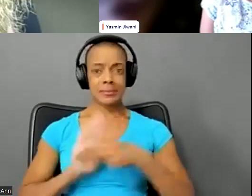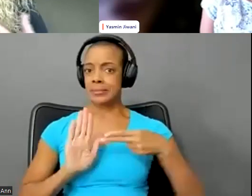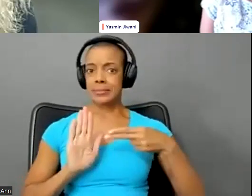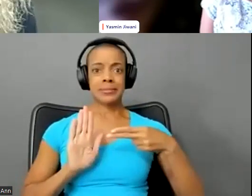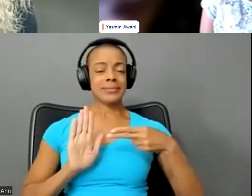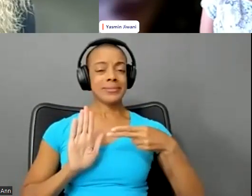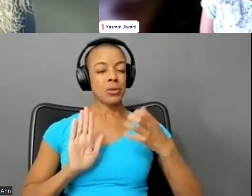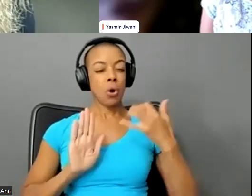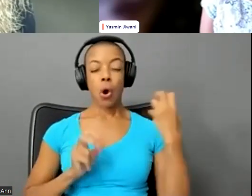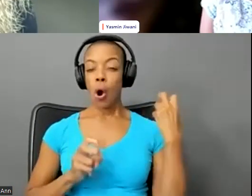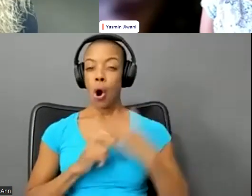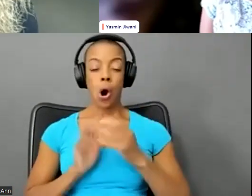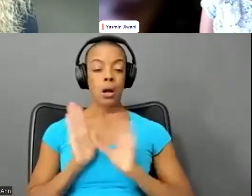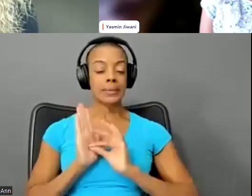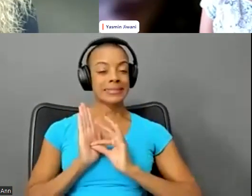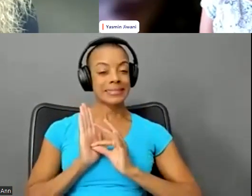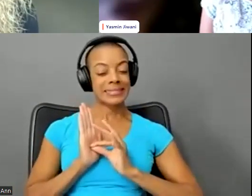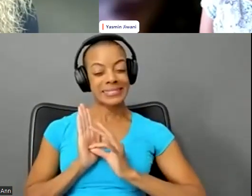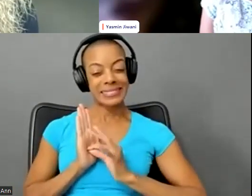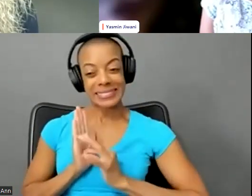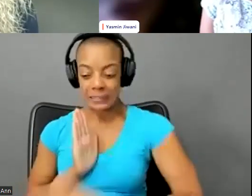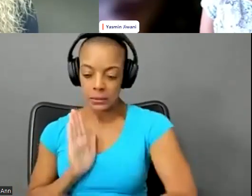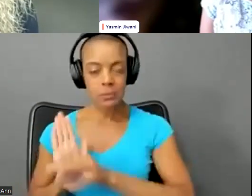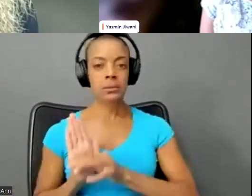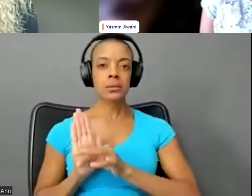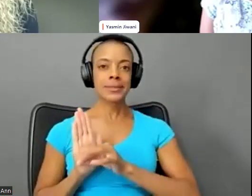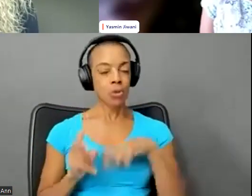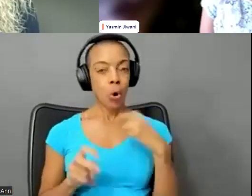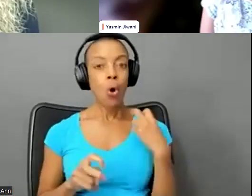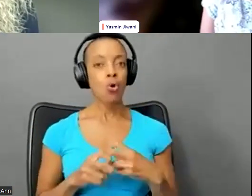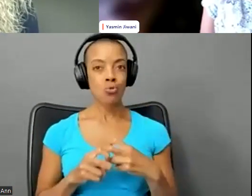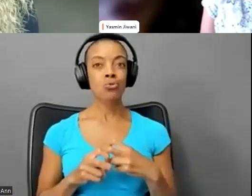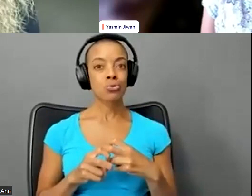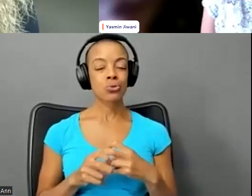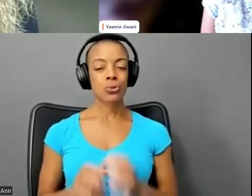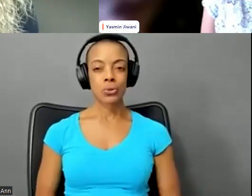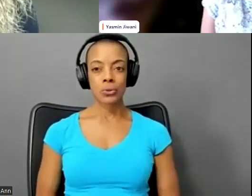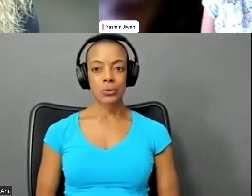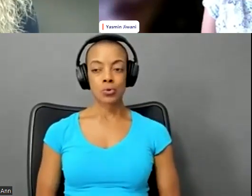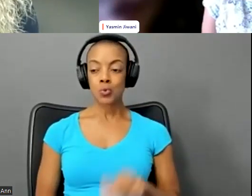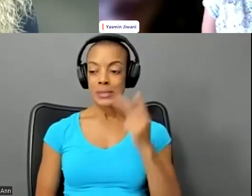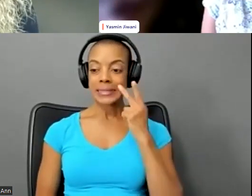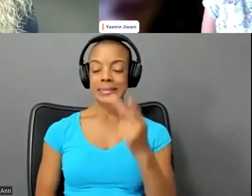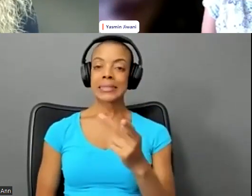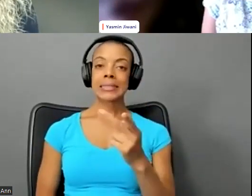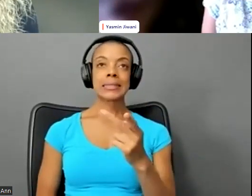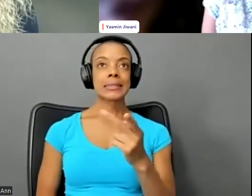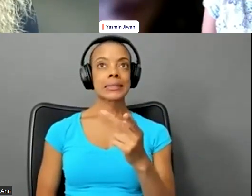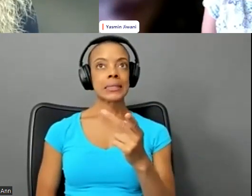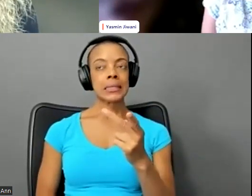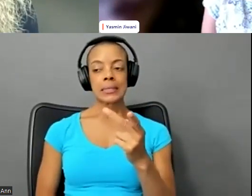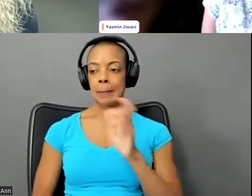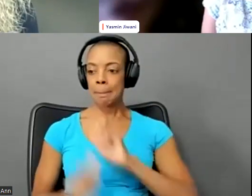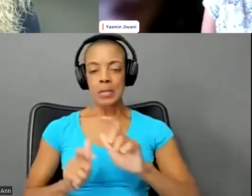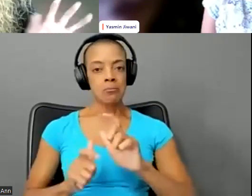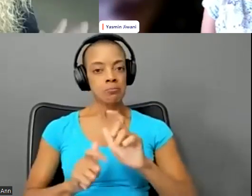to move from that place. So seeing the strength in people is also